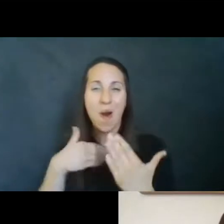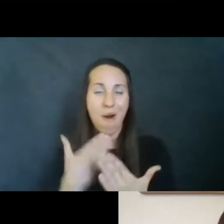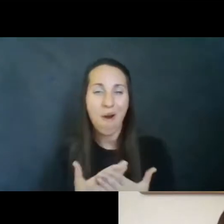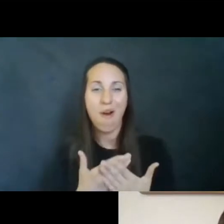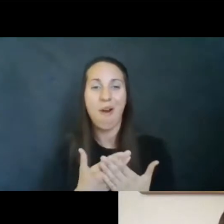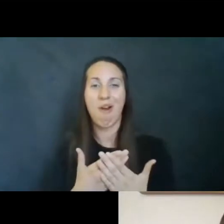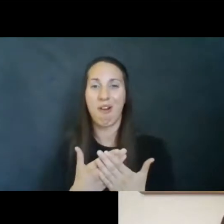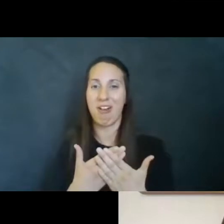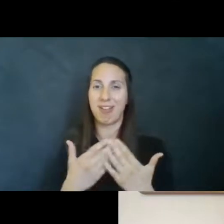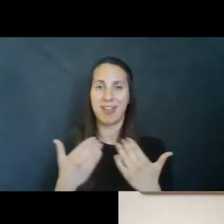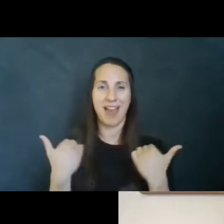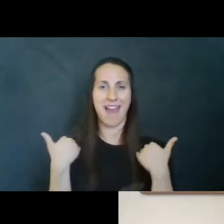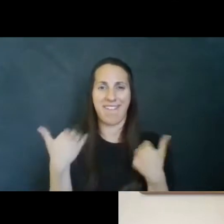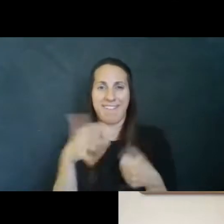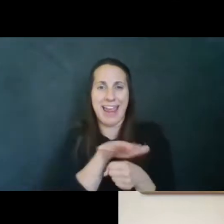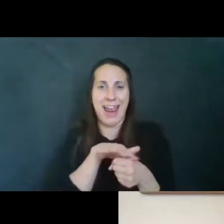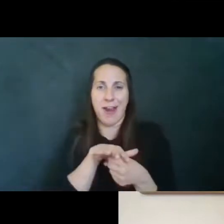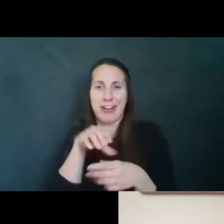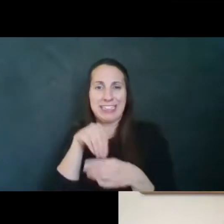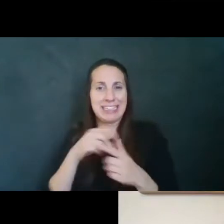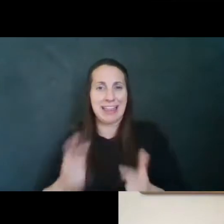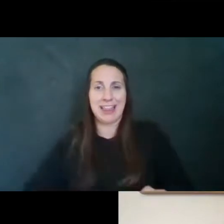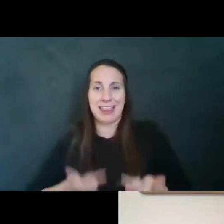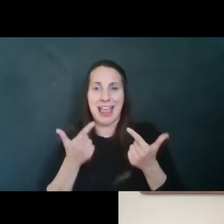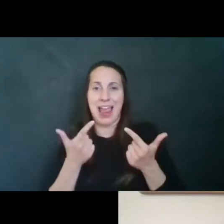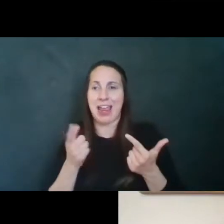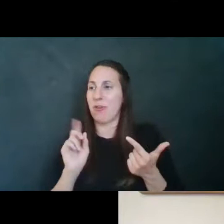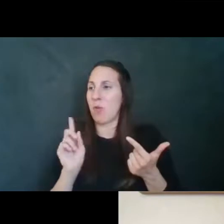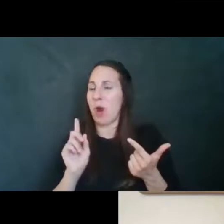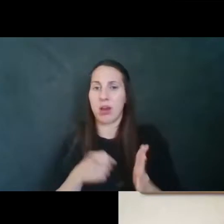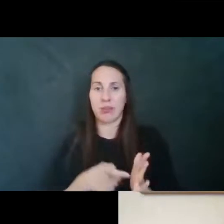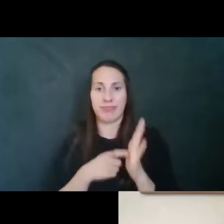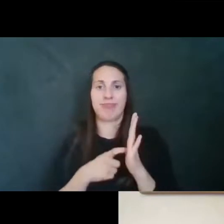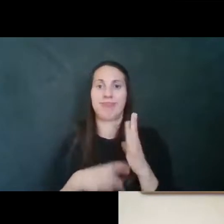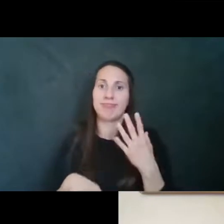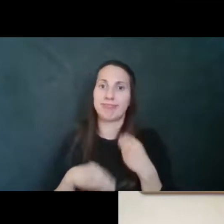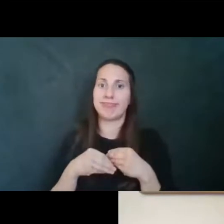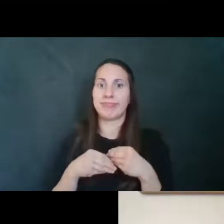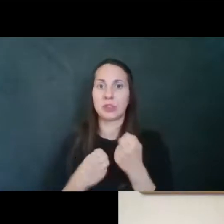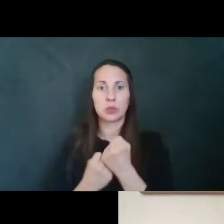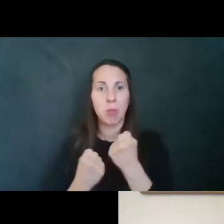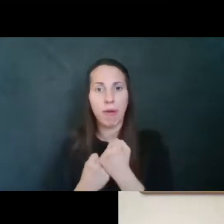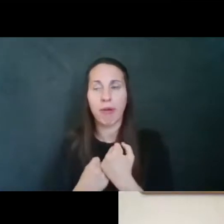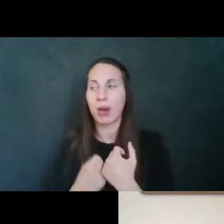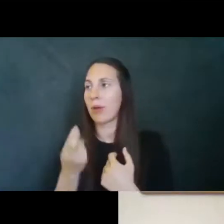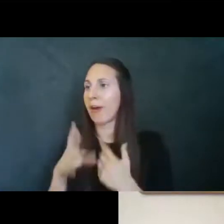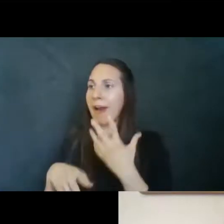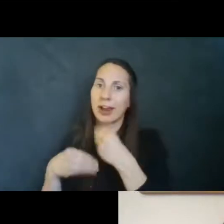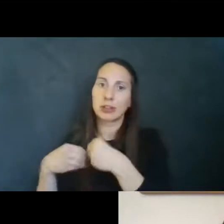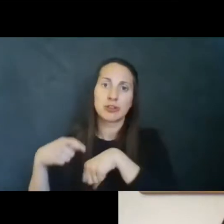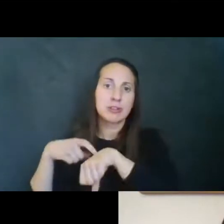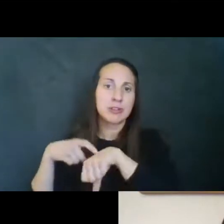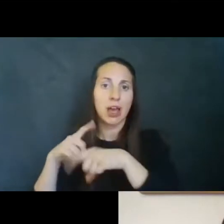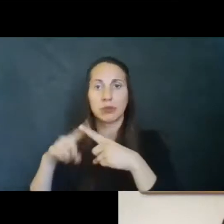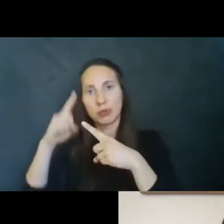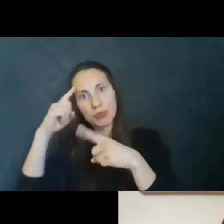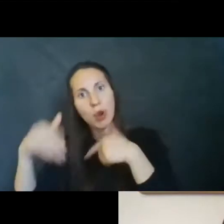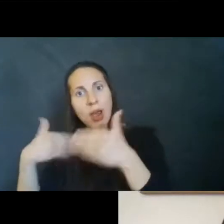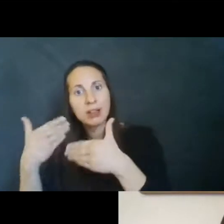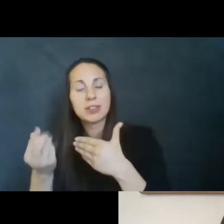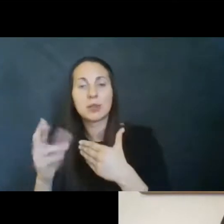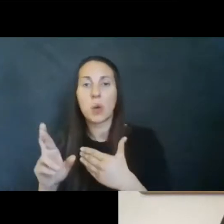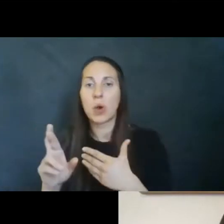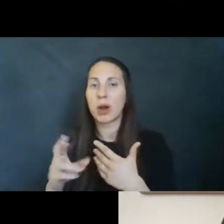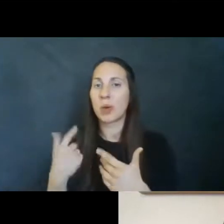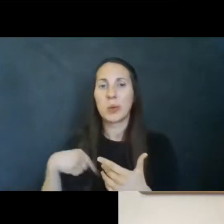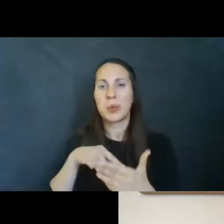need a little extra support, where we need extra time to process, where we can benefit from having someone there